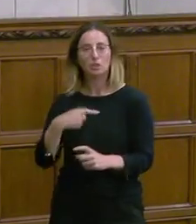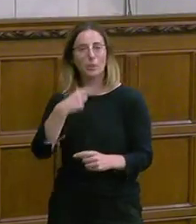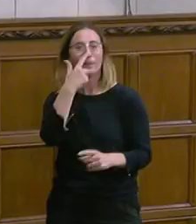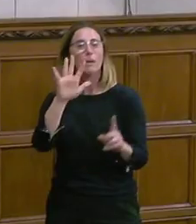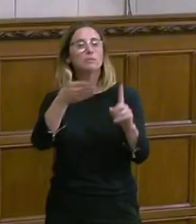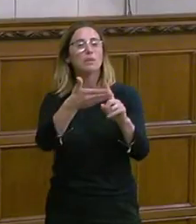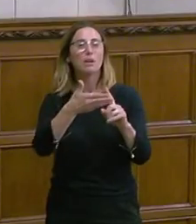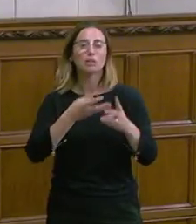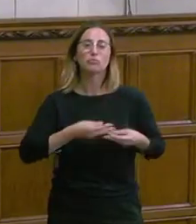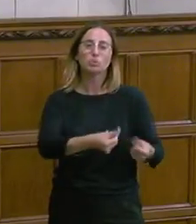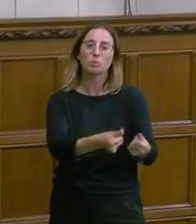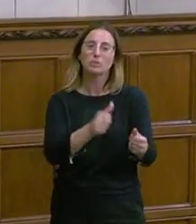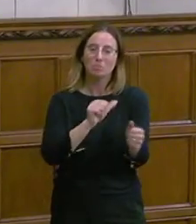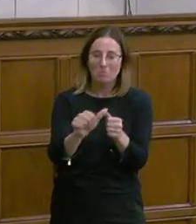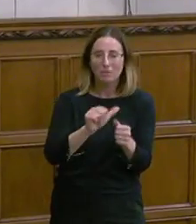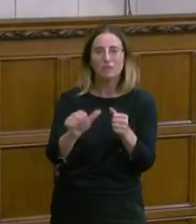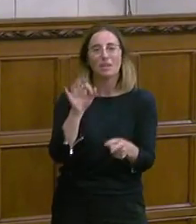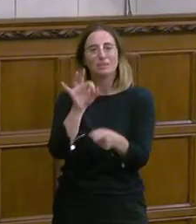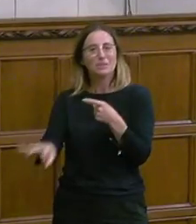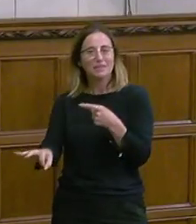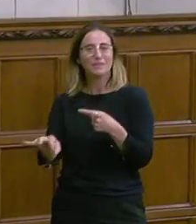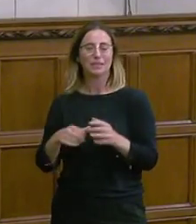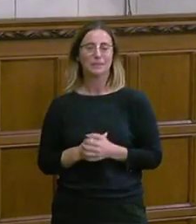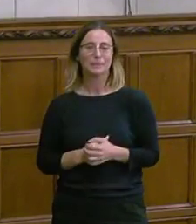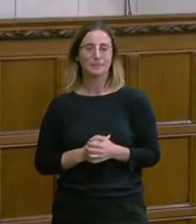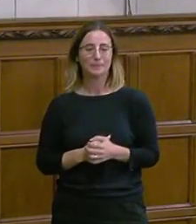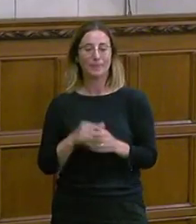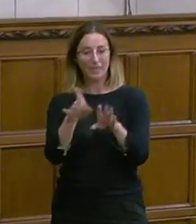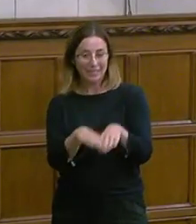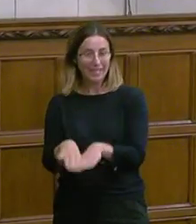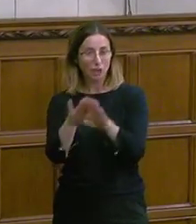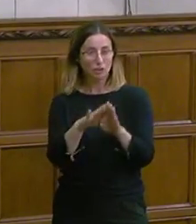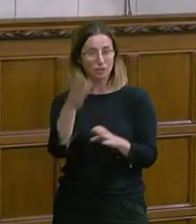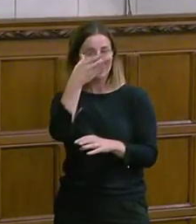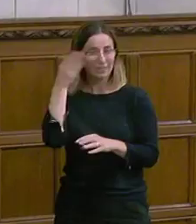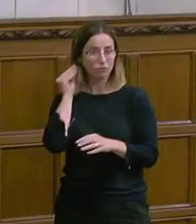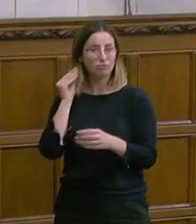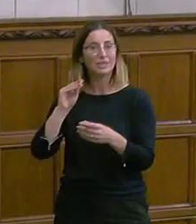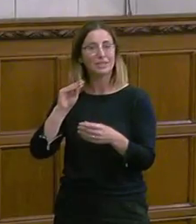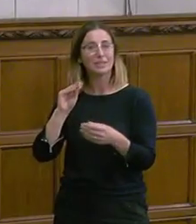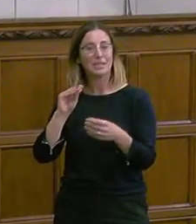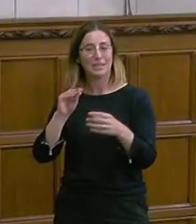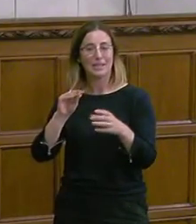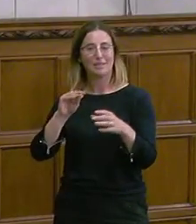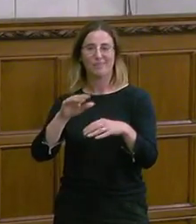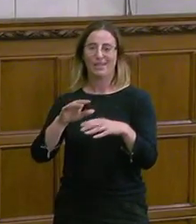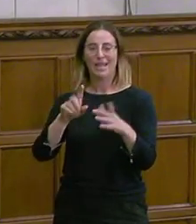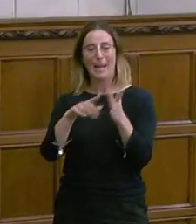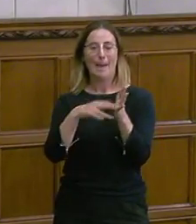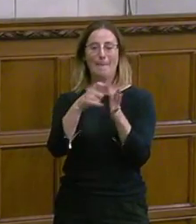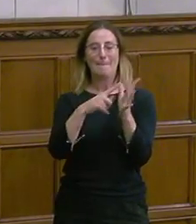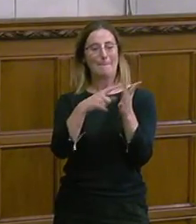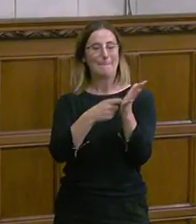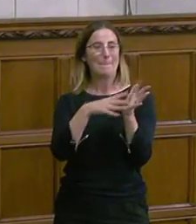at addressing those areas too. The National Sensory Impairment Partnership will be feeding the views of the sensory impairment